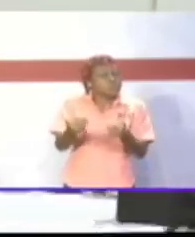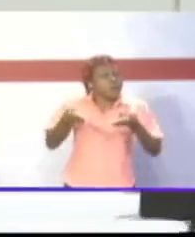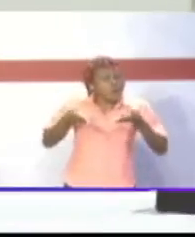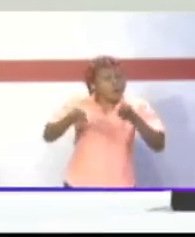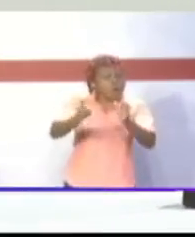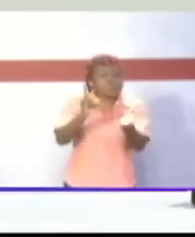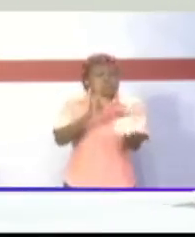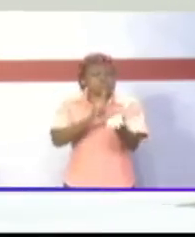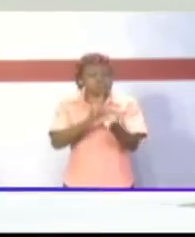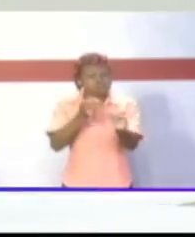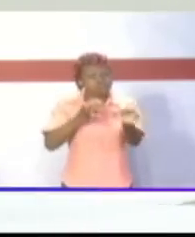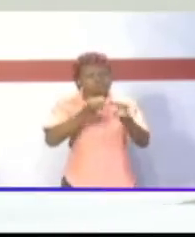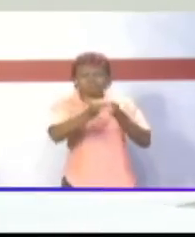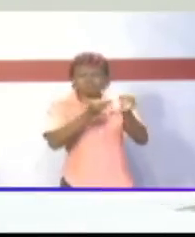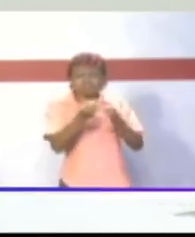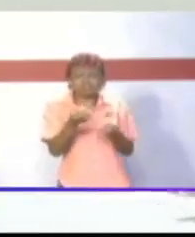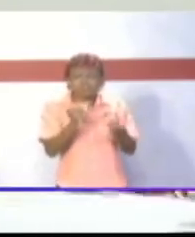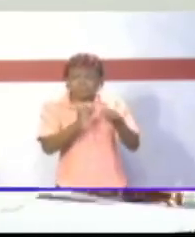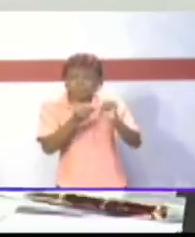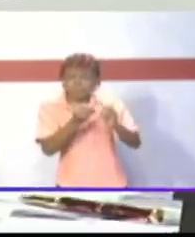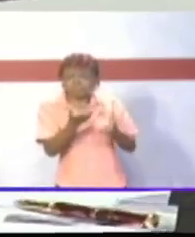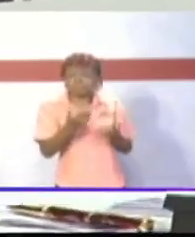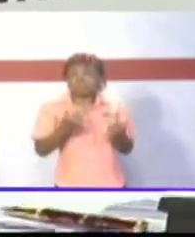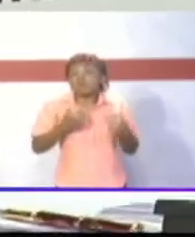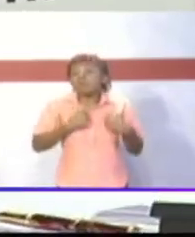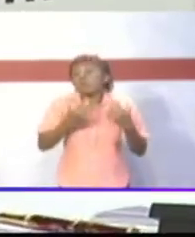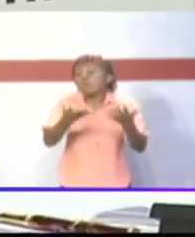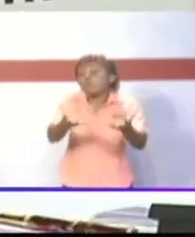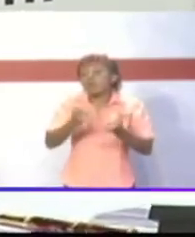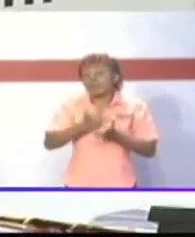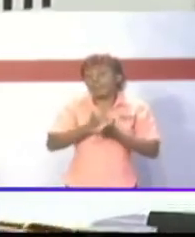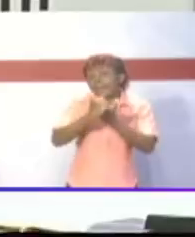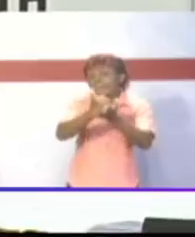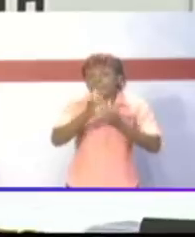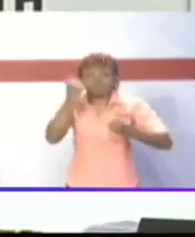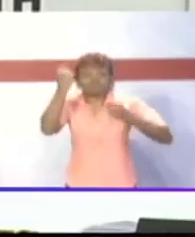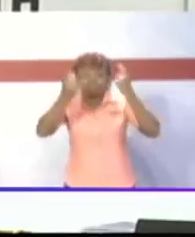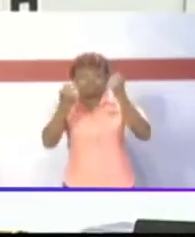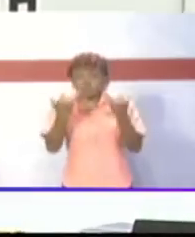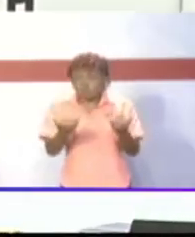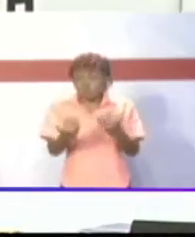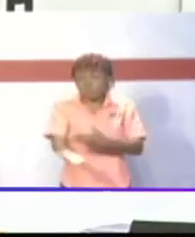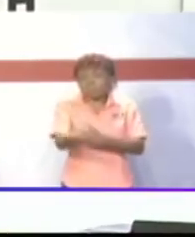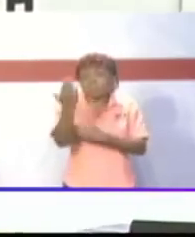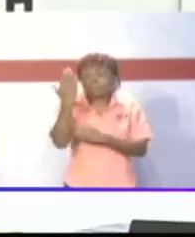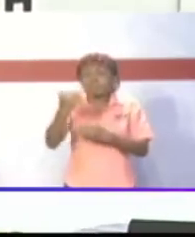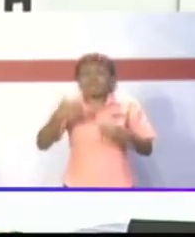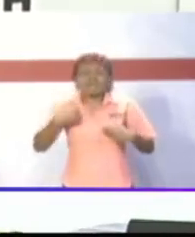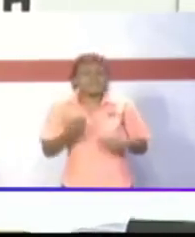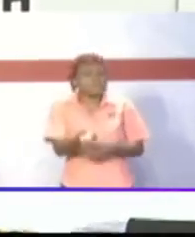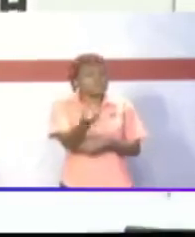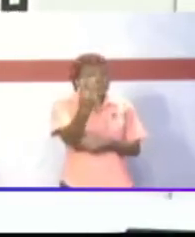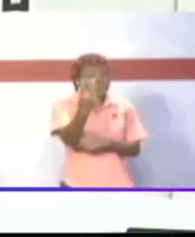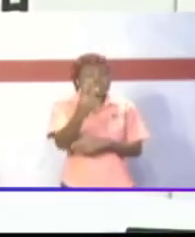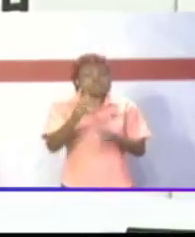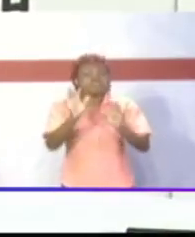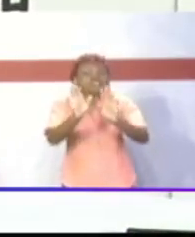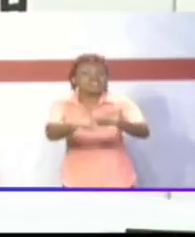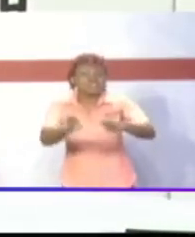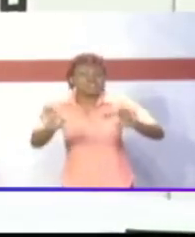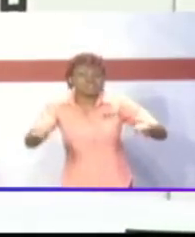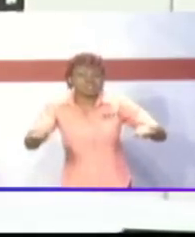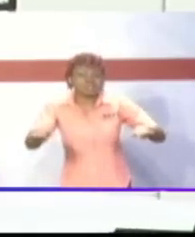So I'd just like to remind the population that as of this morning, there are 2 pediatric cases within the parallel healthcare